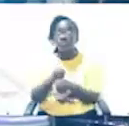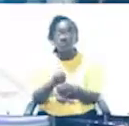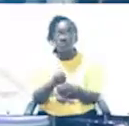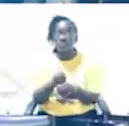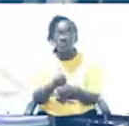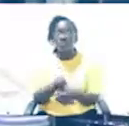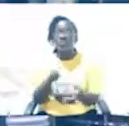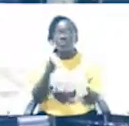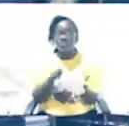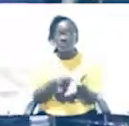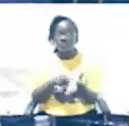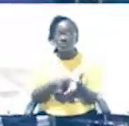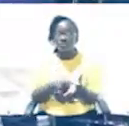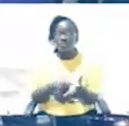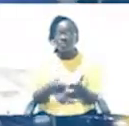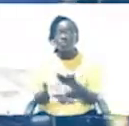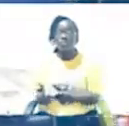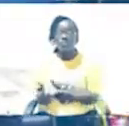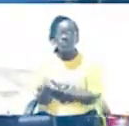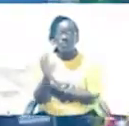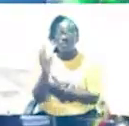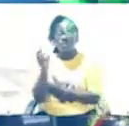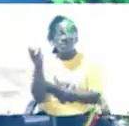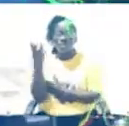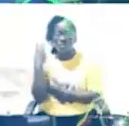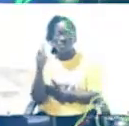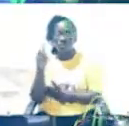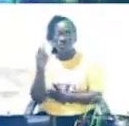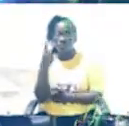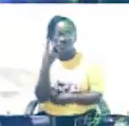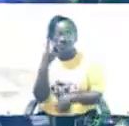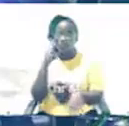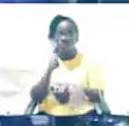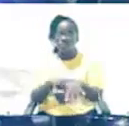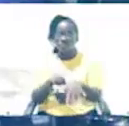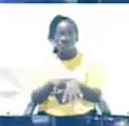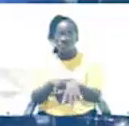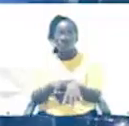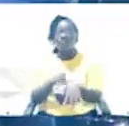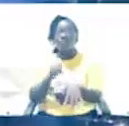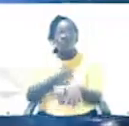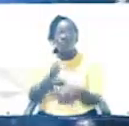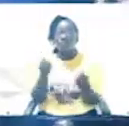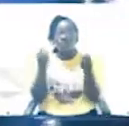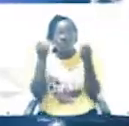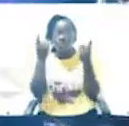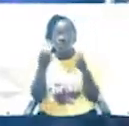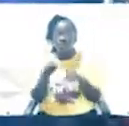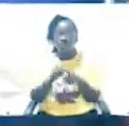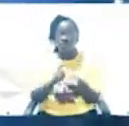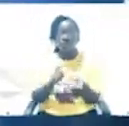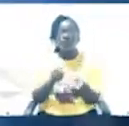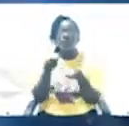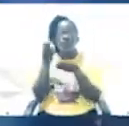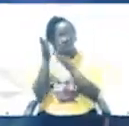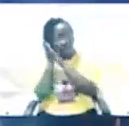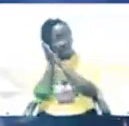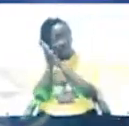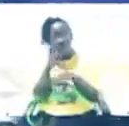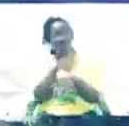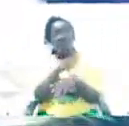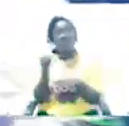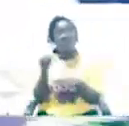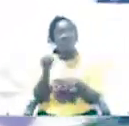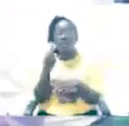this morning was the first time I got up from bed and saw